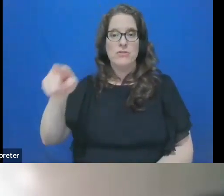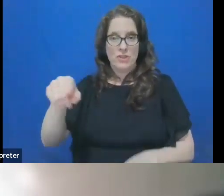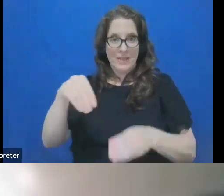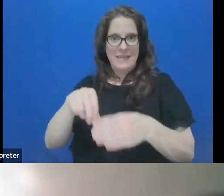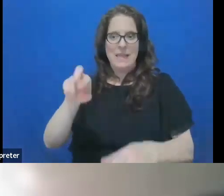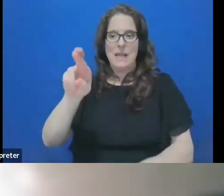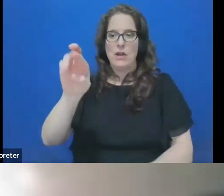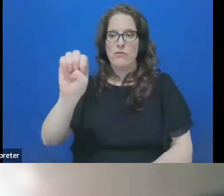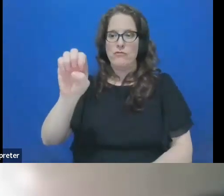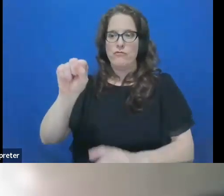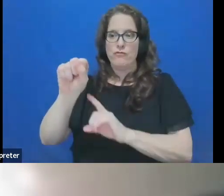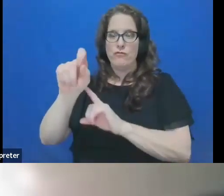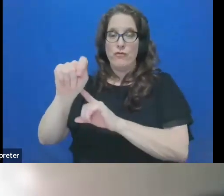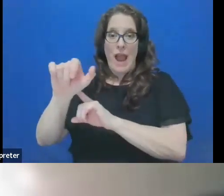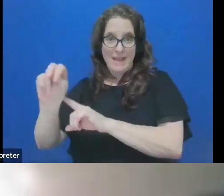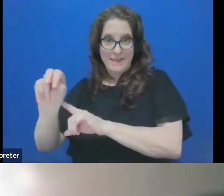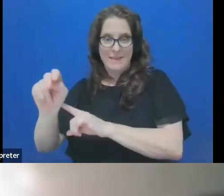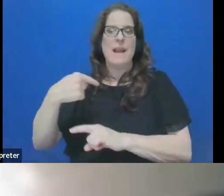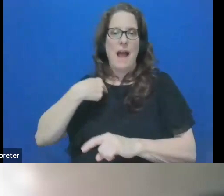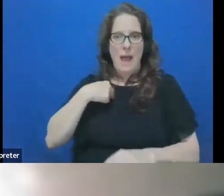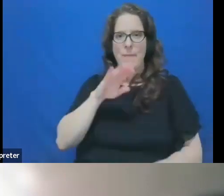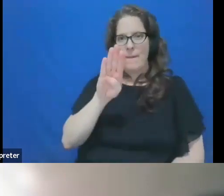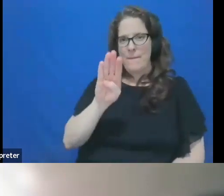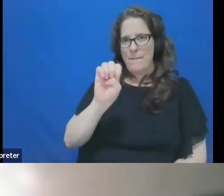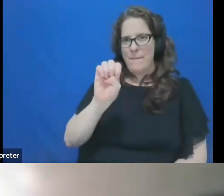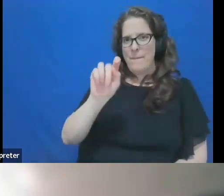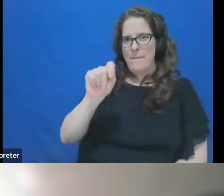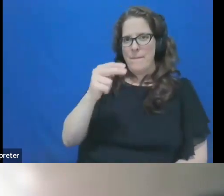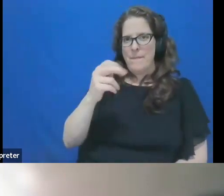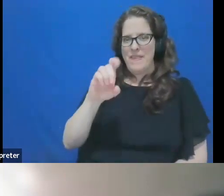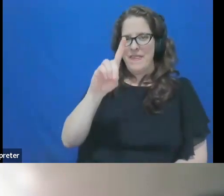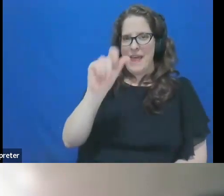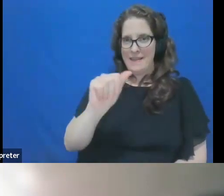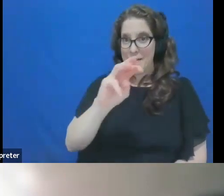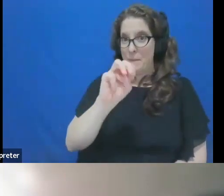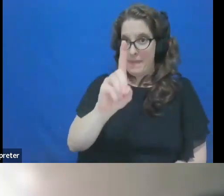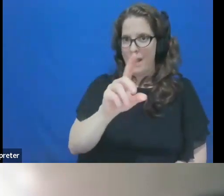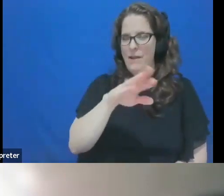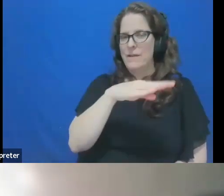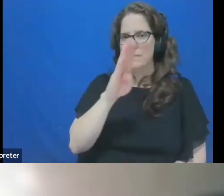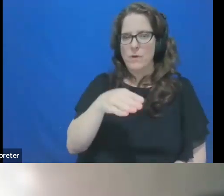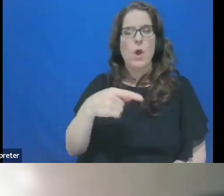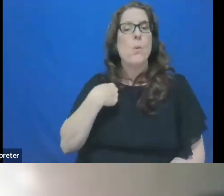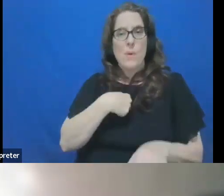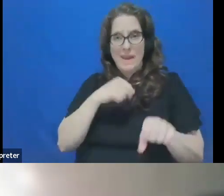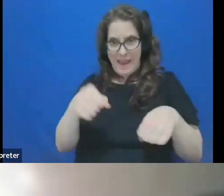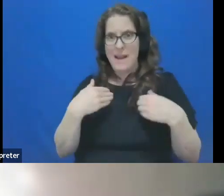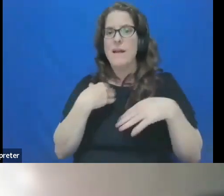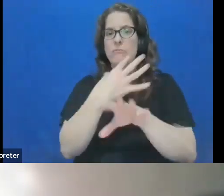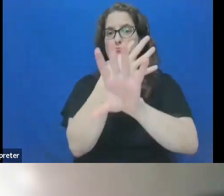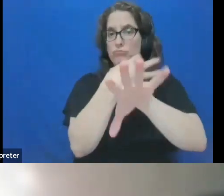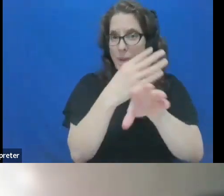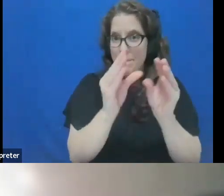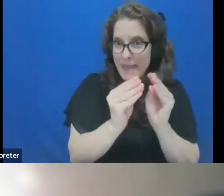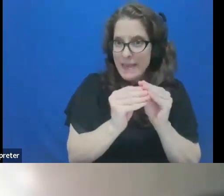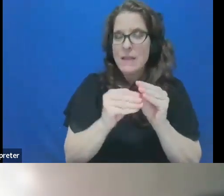in Bethesda, Maryland, but yeah, we can do virtual or in-person meetings.